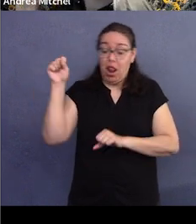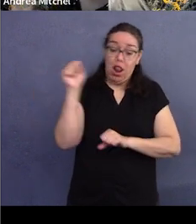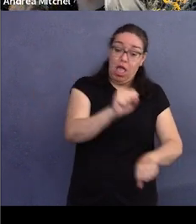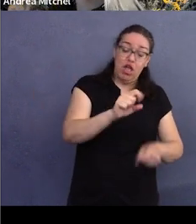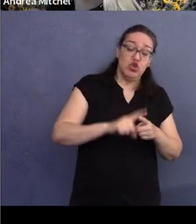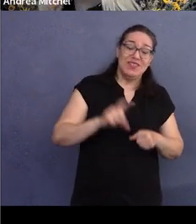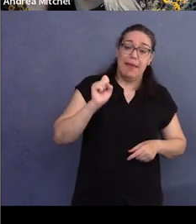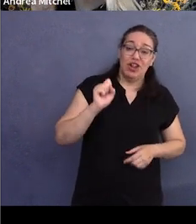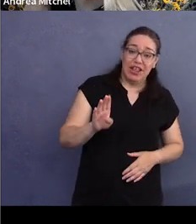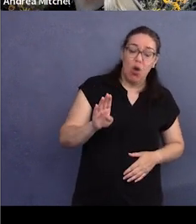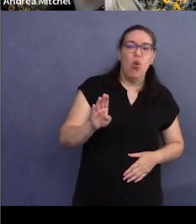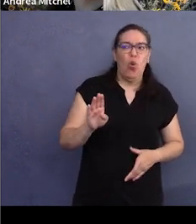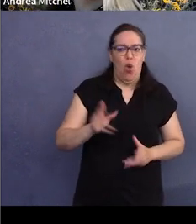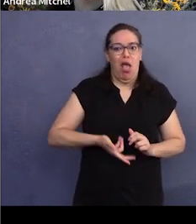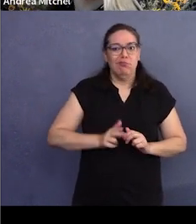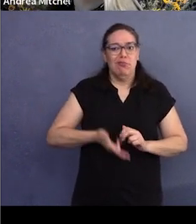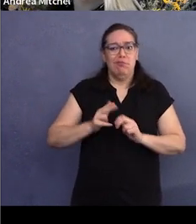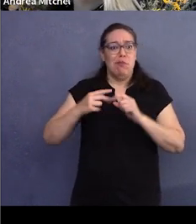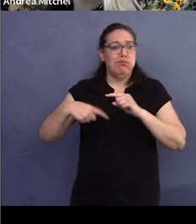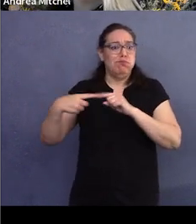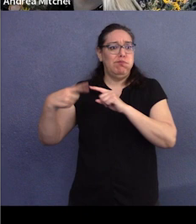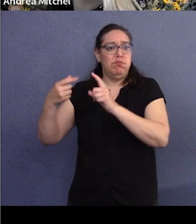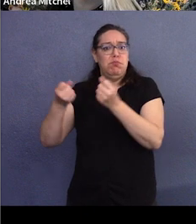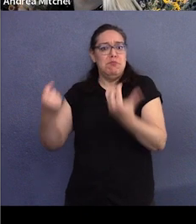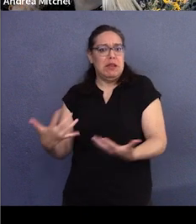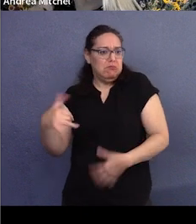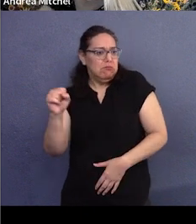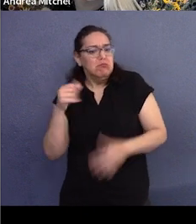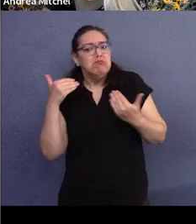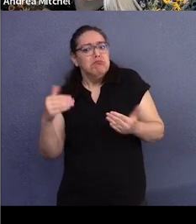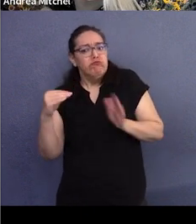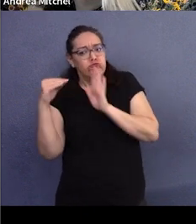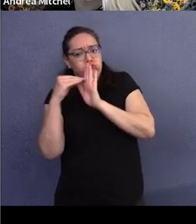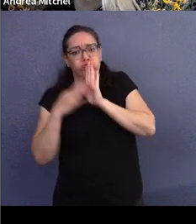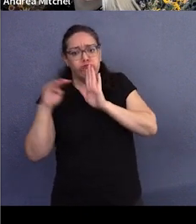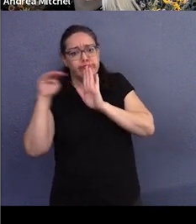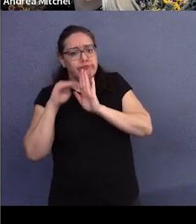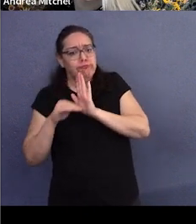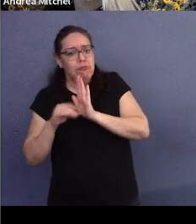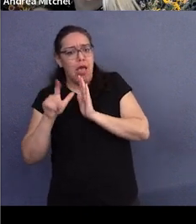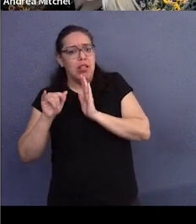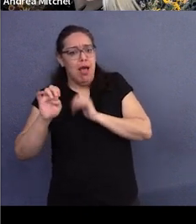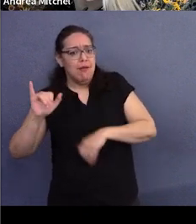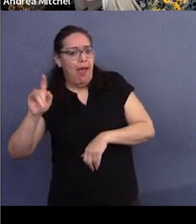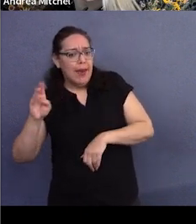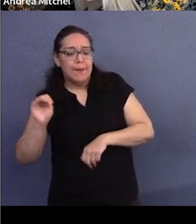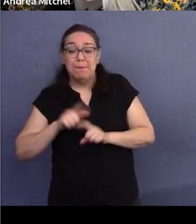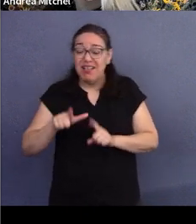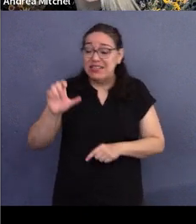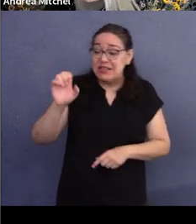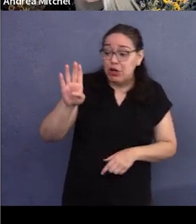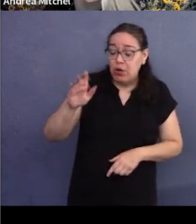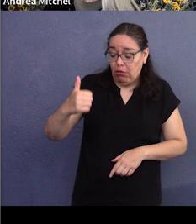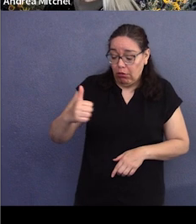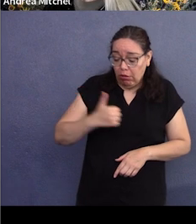up fast. So you may want to line item that. But if you're going to be driving from San Bernardino to Colton, to San Bernardino